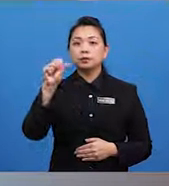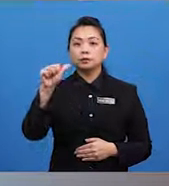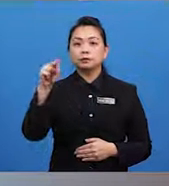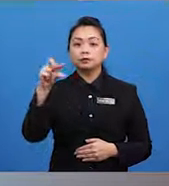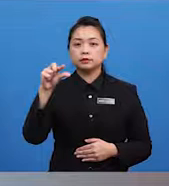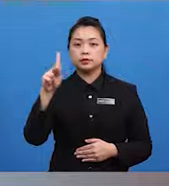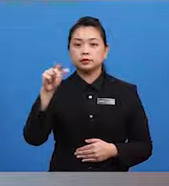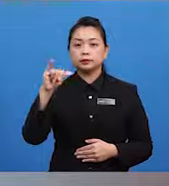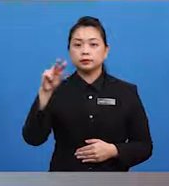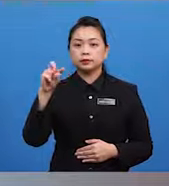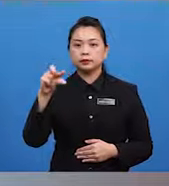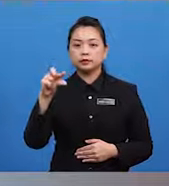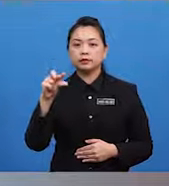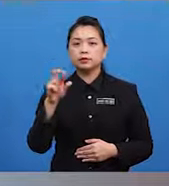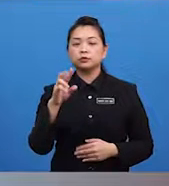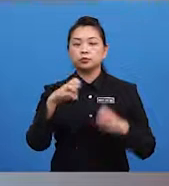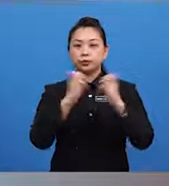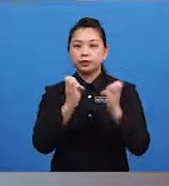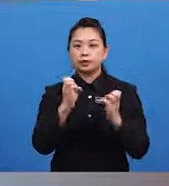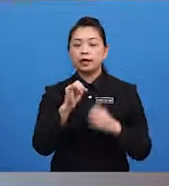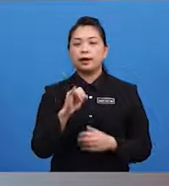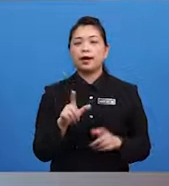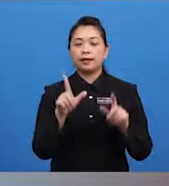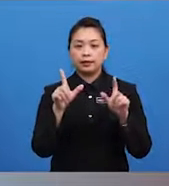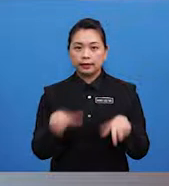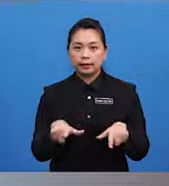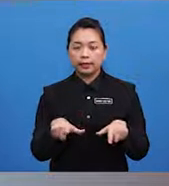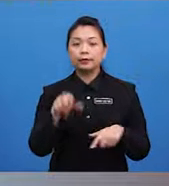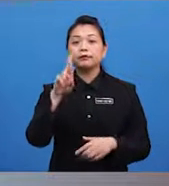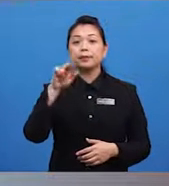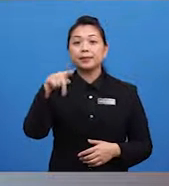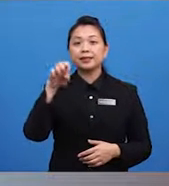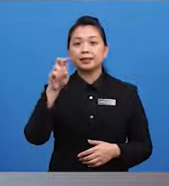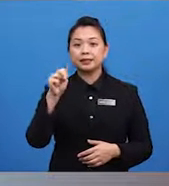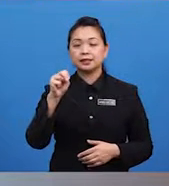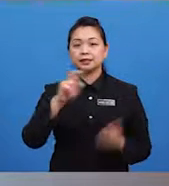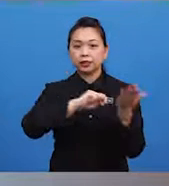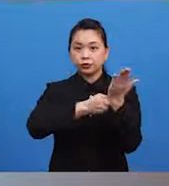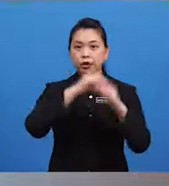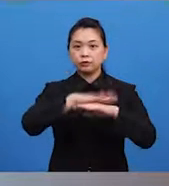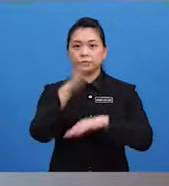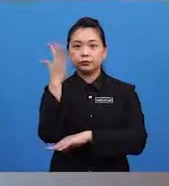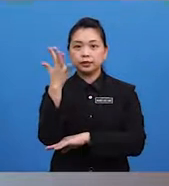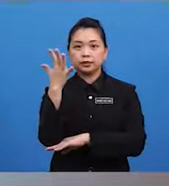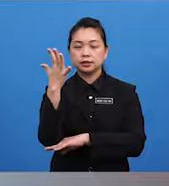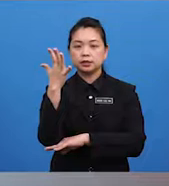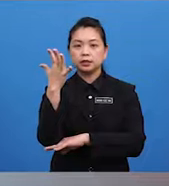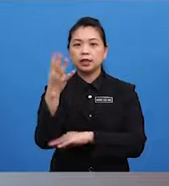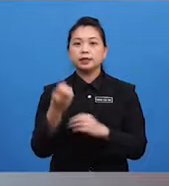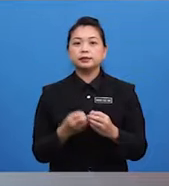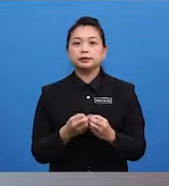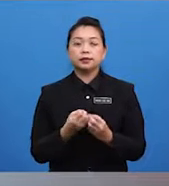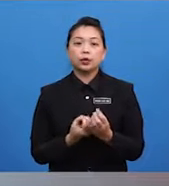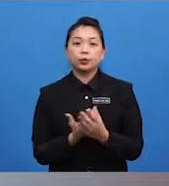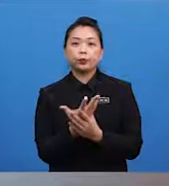ripen naturally on the tree. The growers spread large nets underneath and wait for them